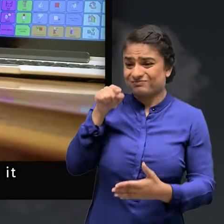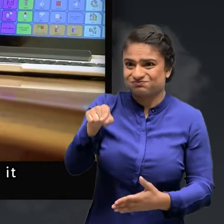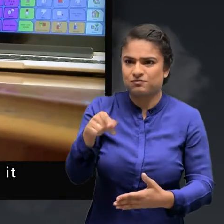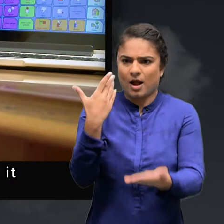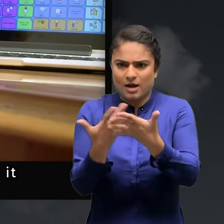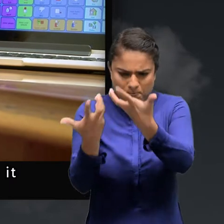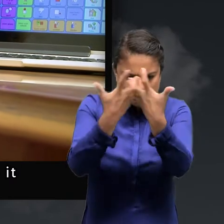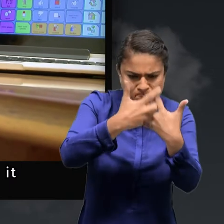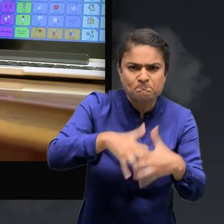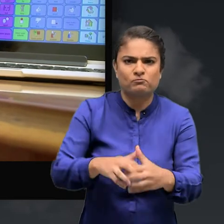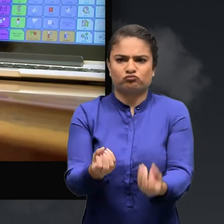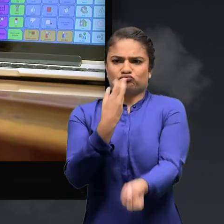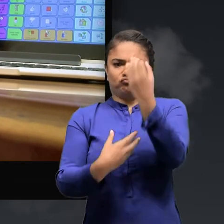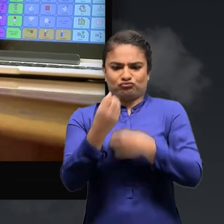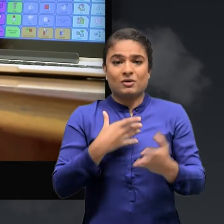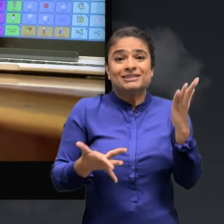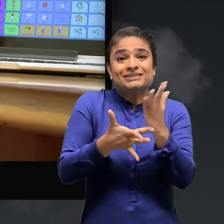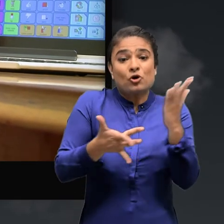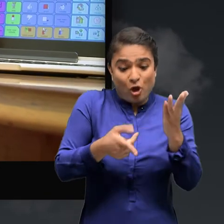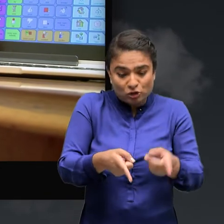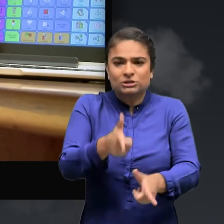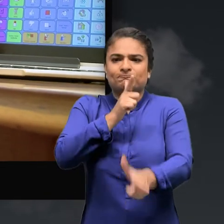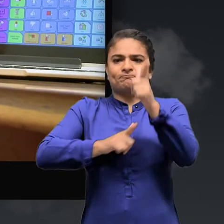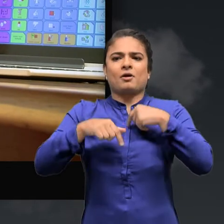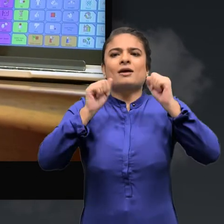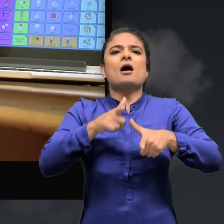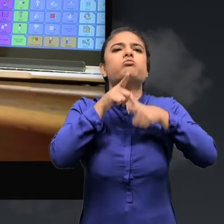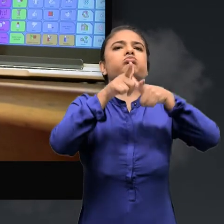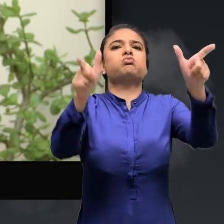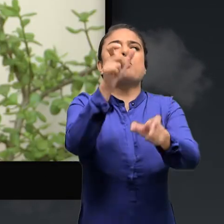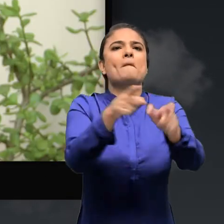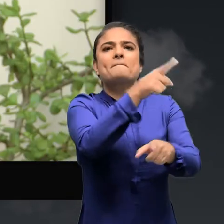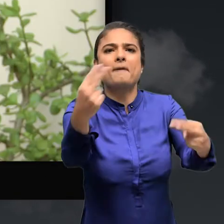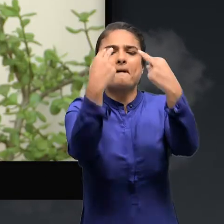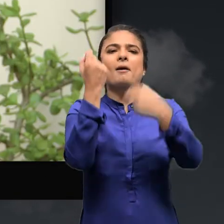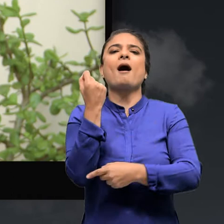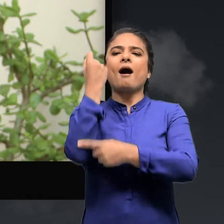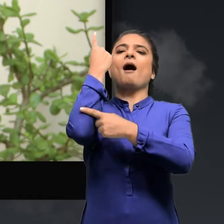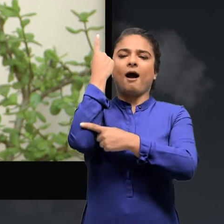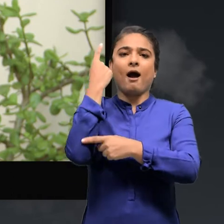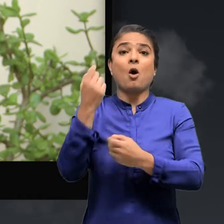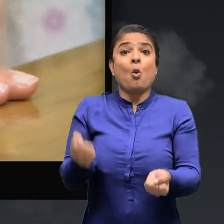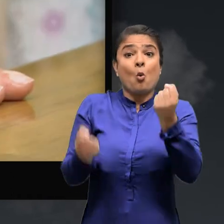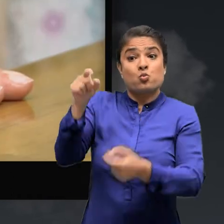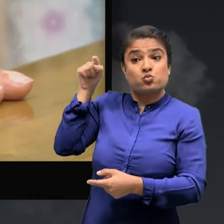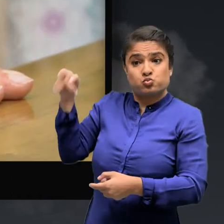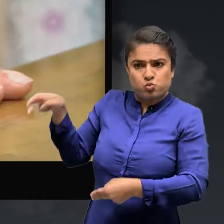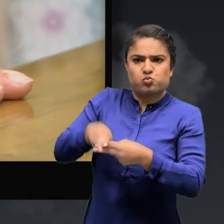Thankfully, she was able to use it to give a testimony, to go through cross-examination, and the perpetrator was then